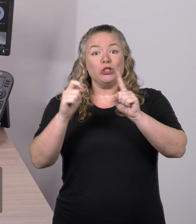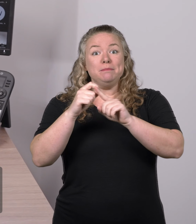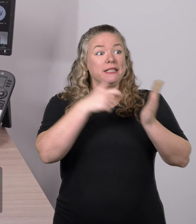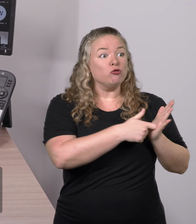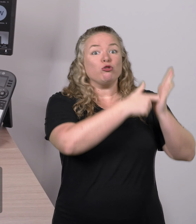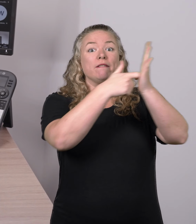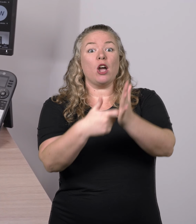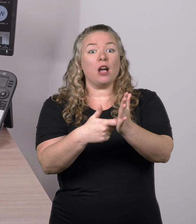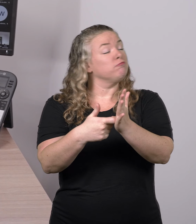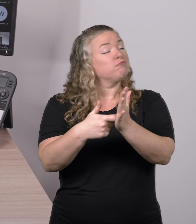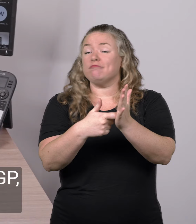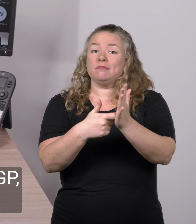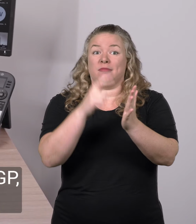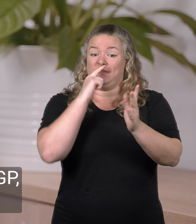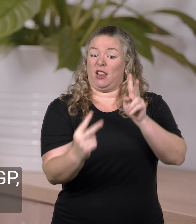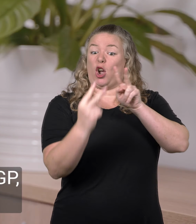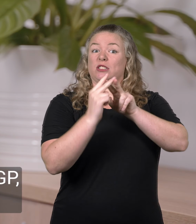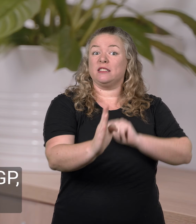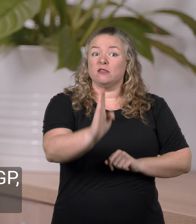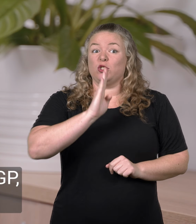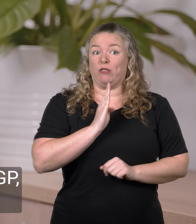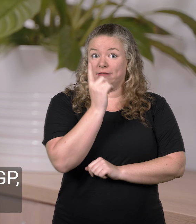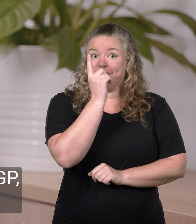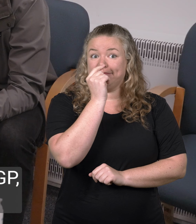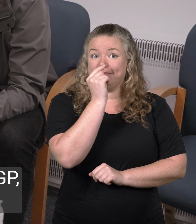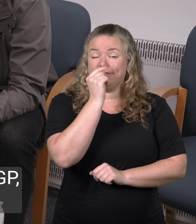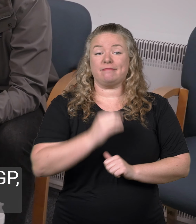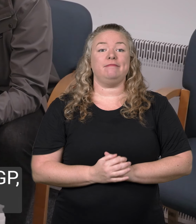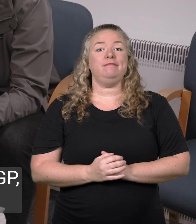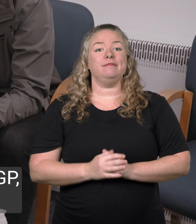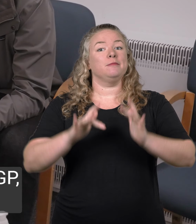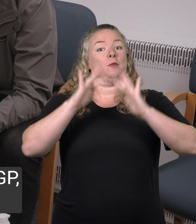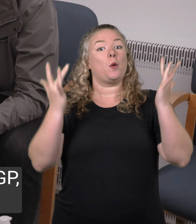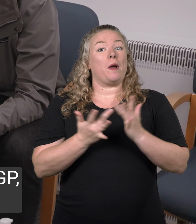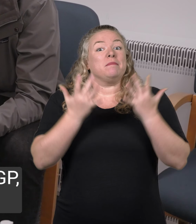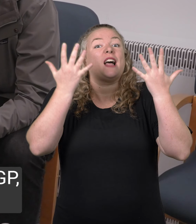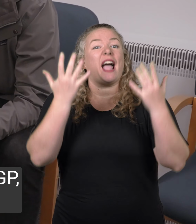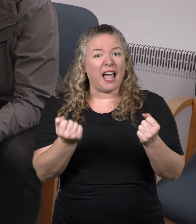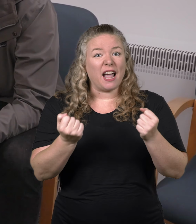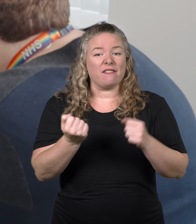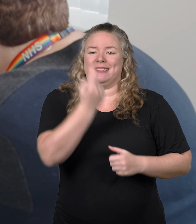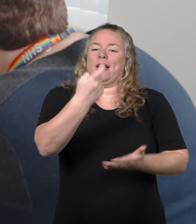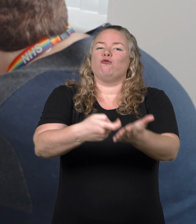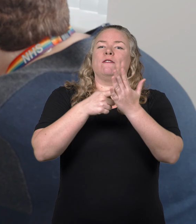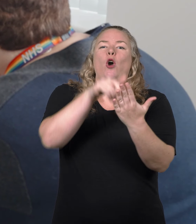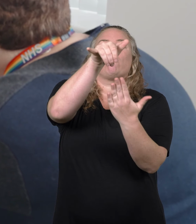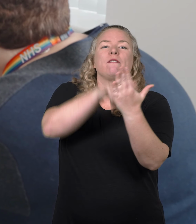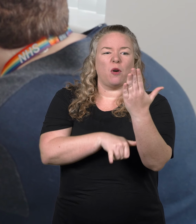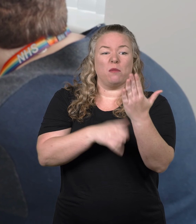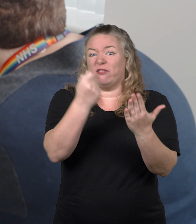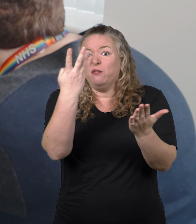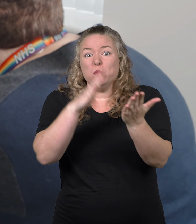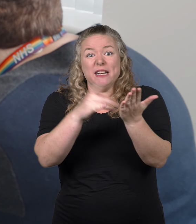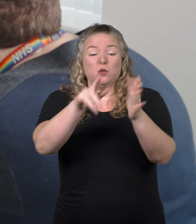help you achieve your goals. You don't have to go through your GP. You can contact us directly. We have a website